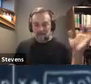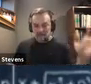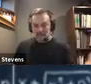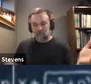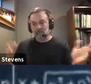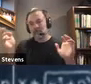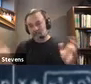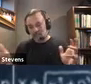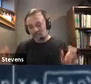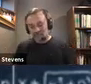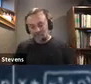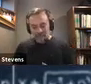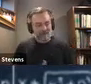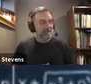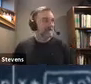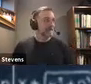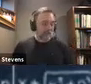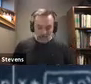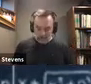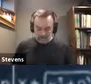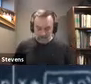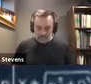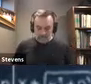the speech to machine text.